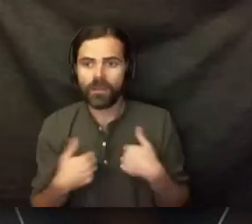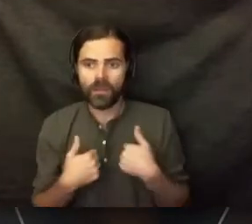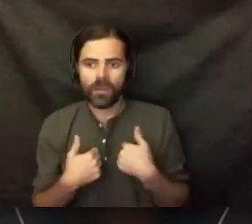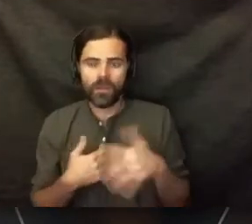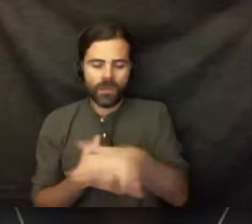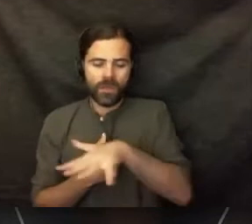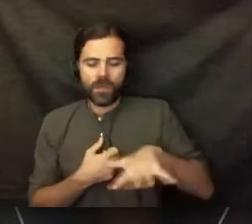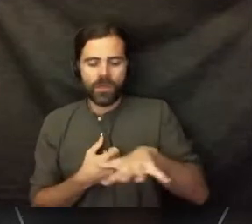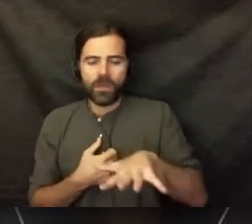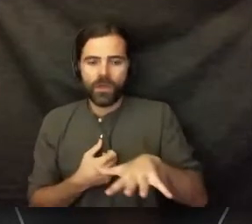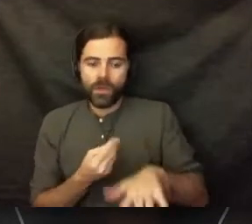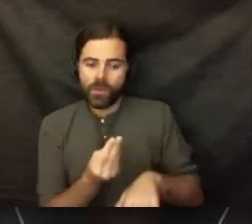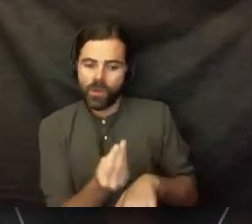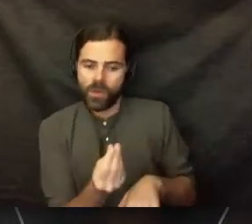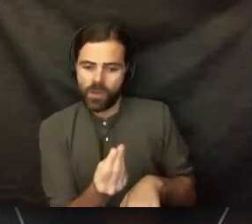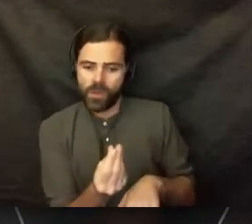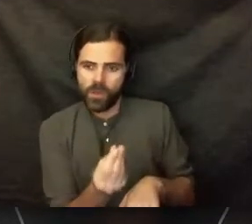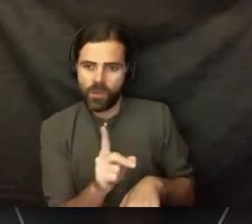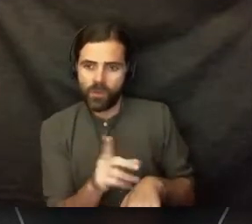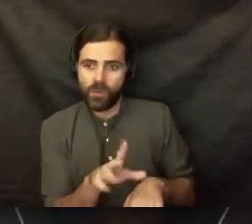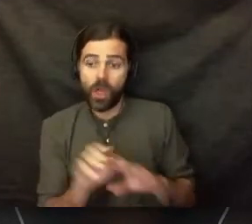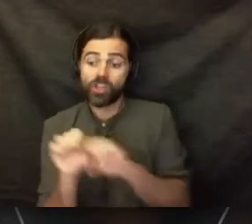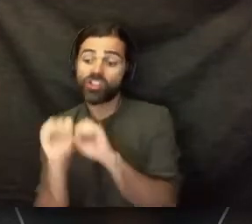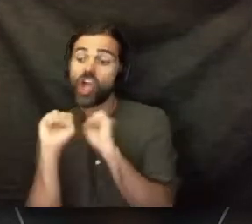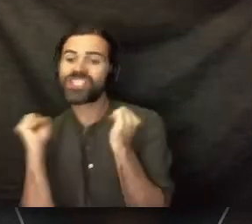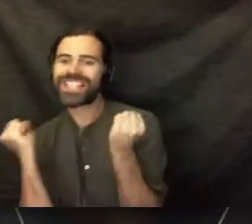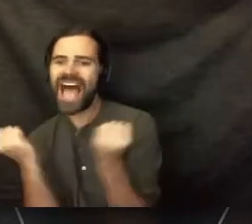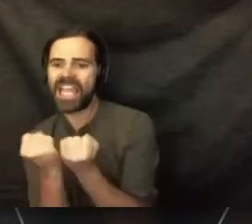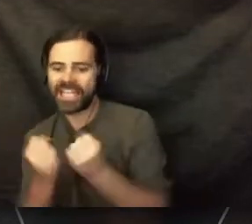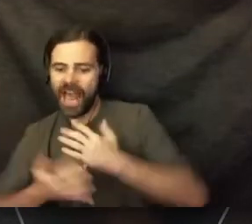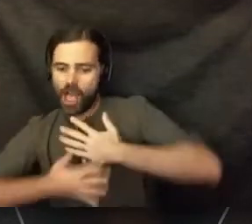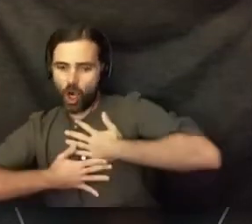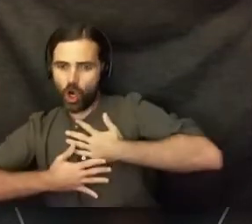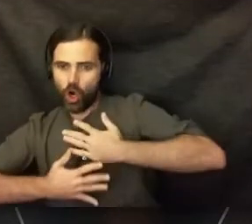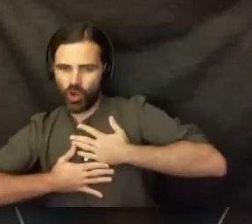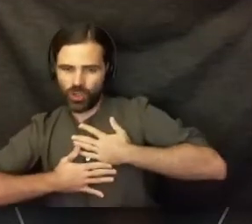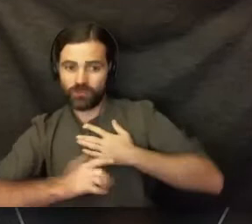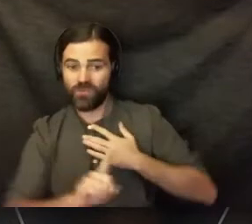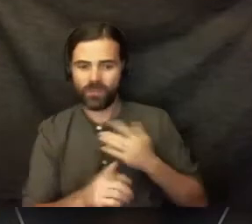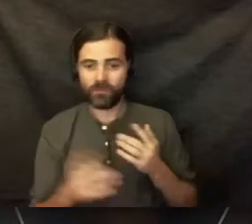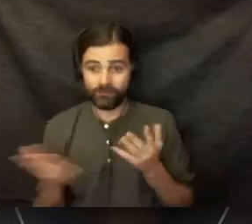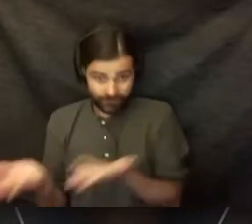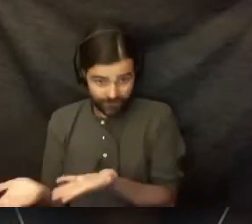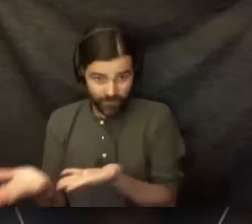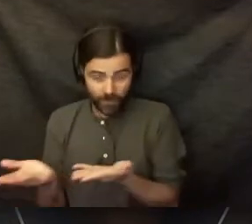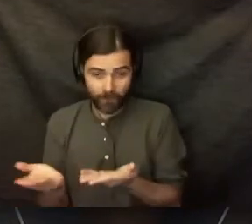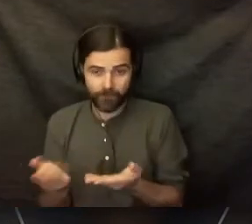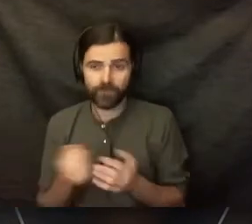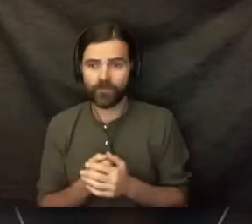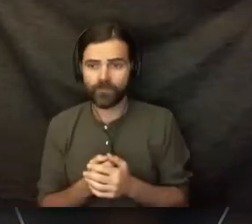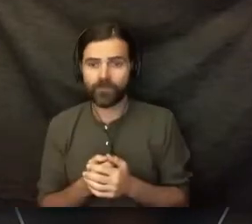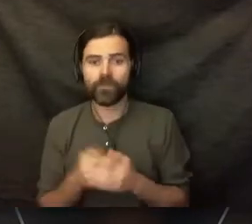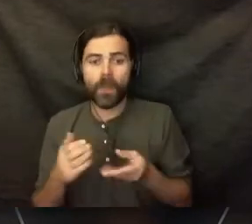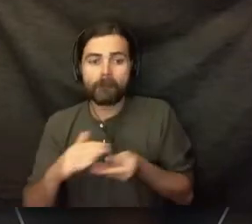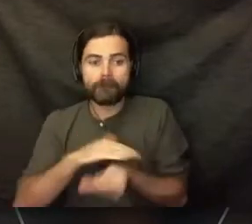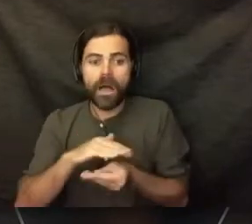opposed to recognizing it's a societal good and how it operates. And again, there are new structures like smart covenants that we're exploring to be able to